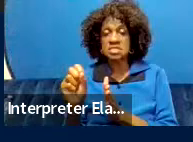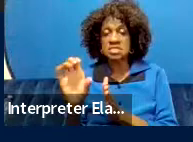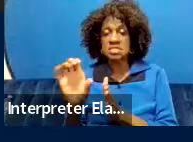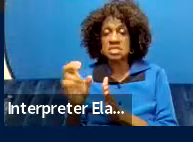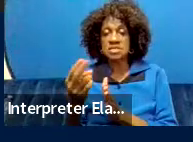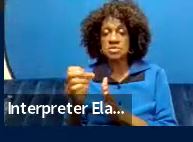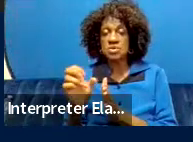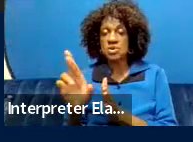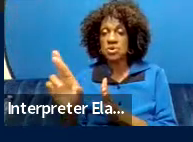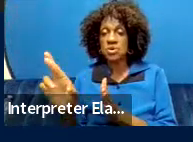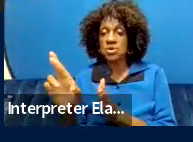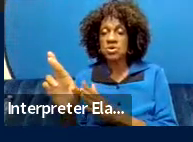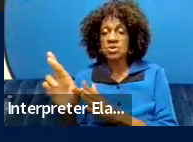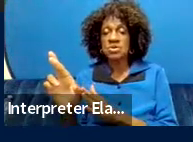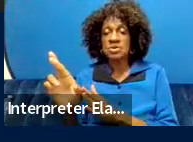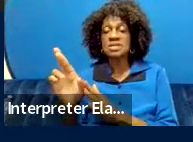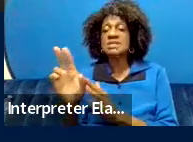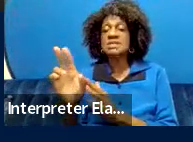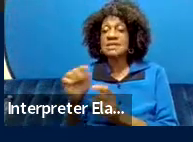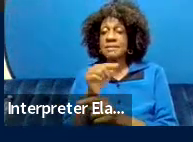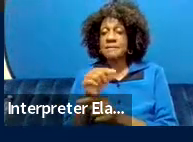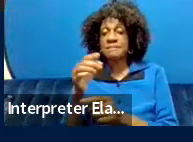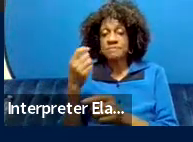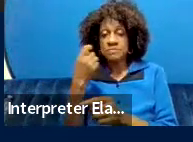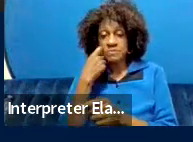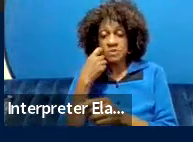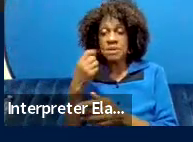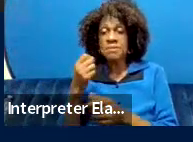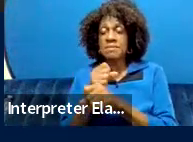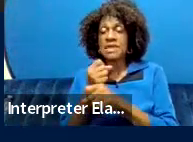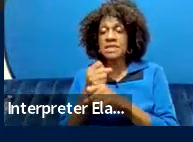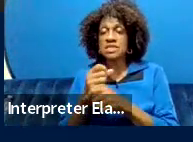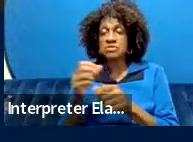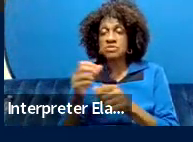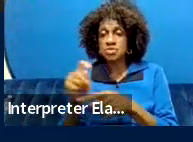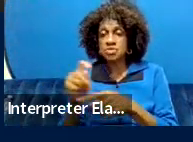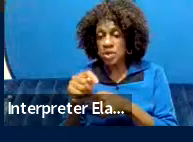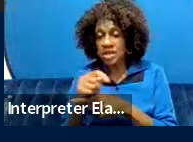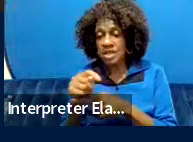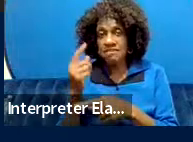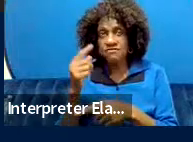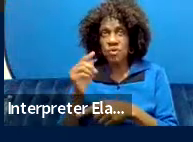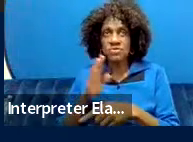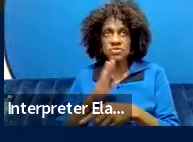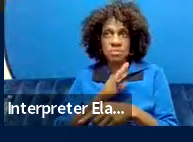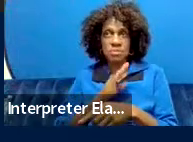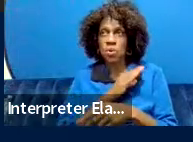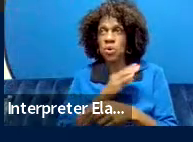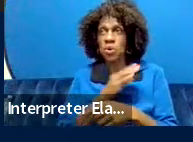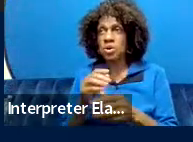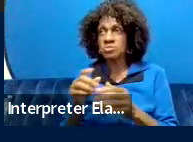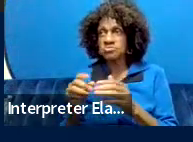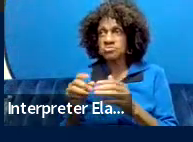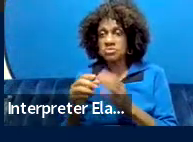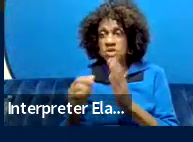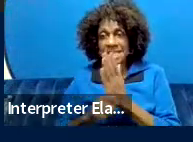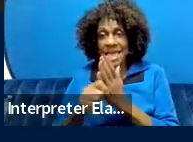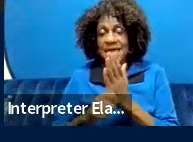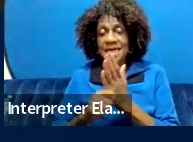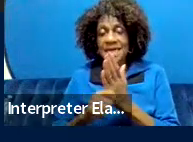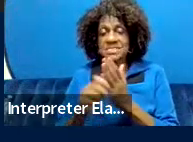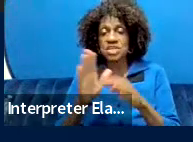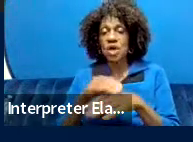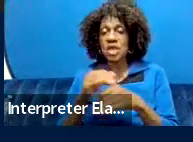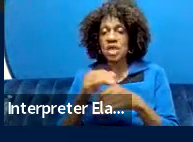for the Access Board as well. Josh is currently creating the training materials such as the board's guides and animations and online content to